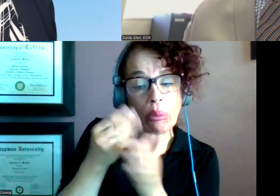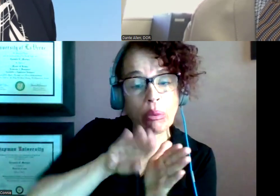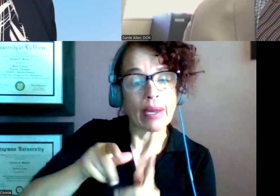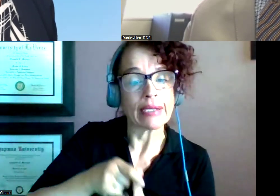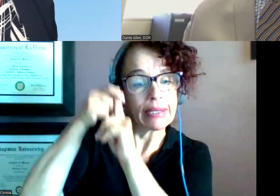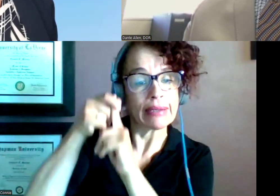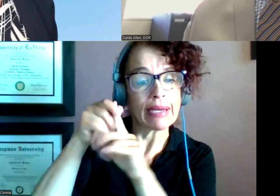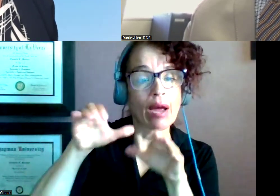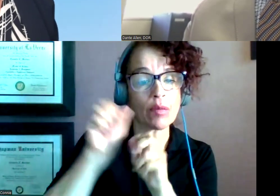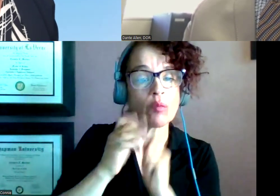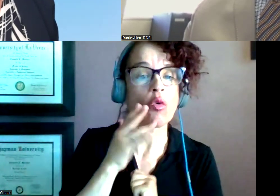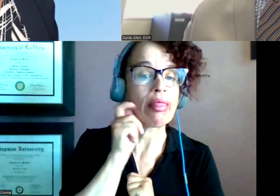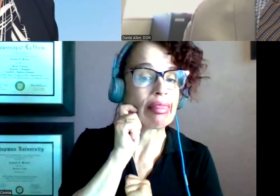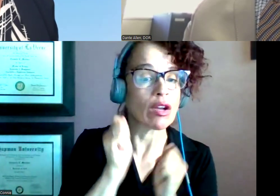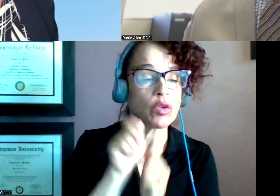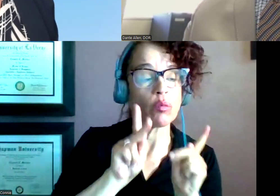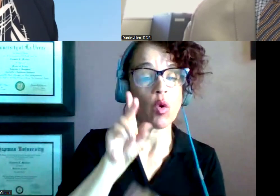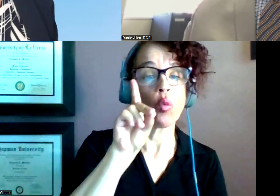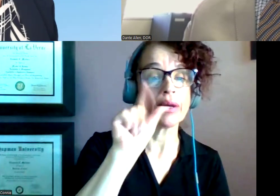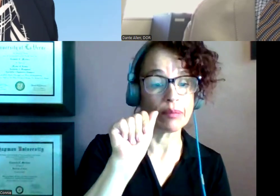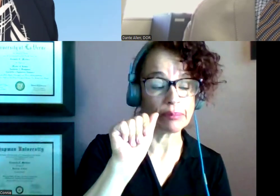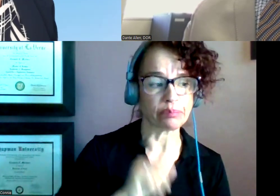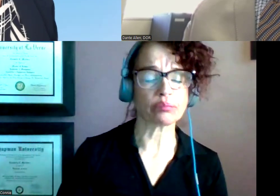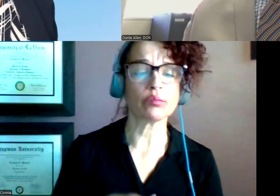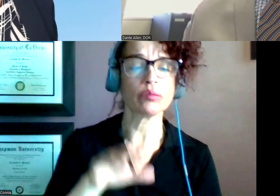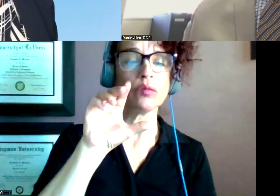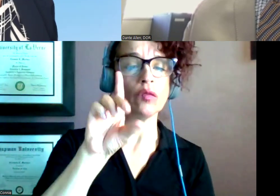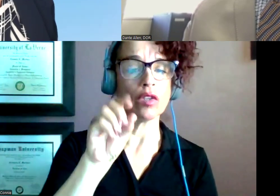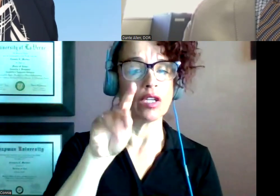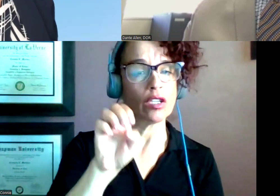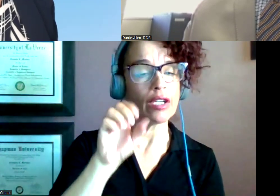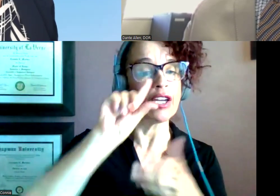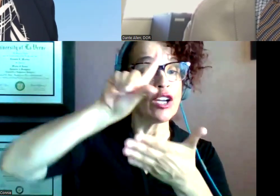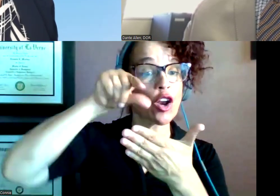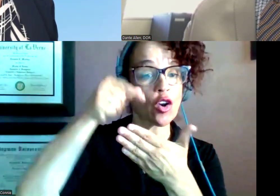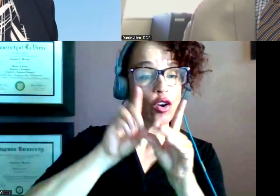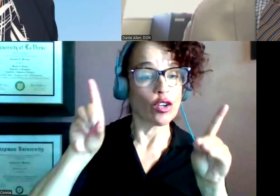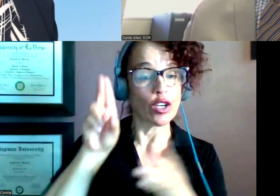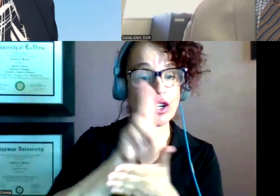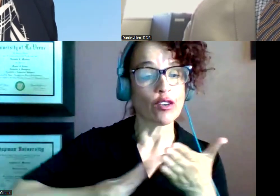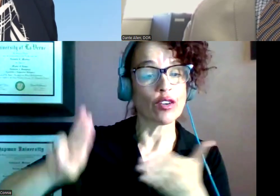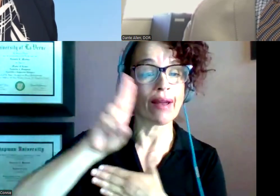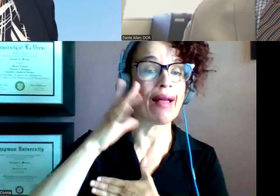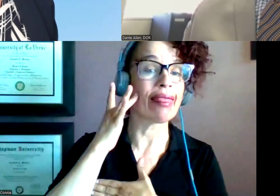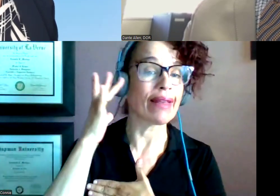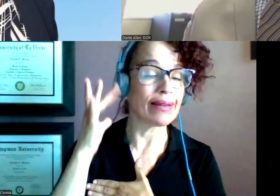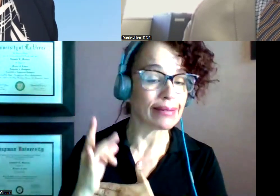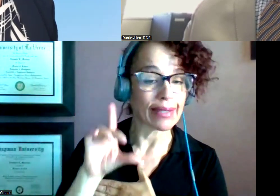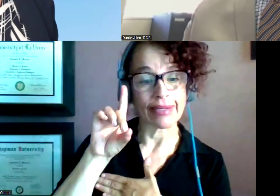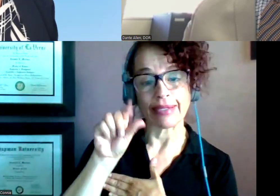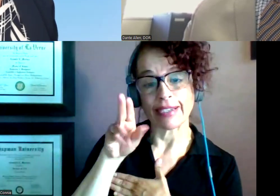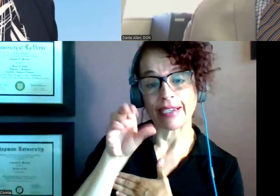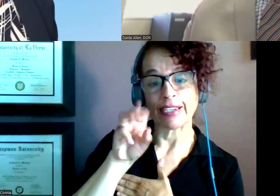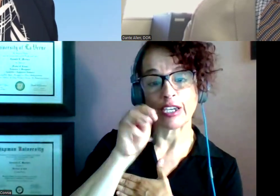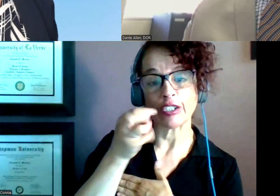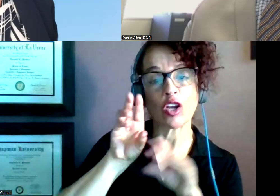especially among people of color and people with disabilities. Allen received his undergraduate degree from the University of California at Davis and a